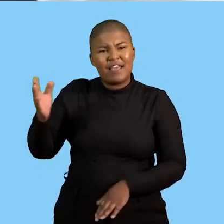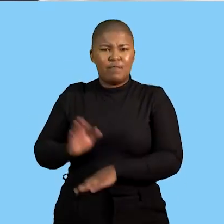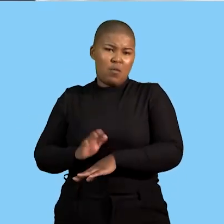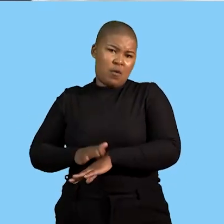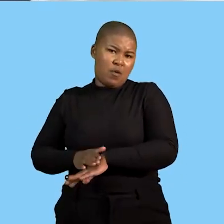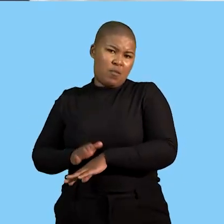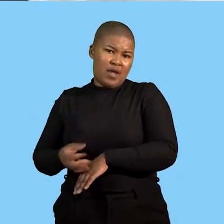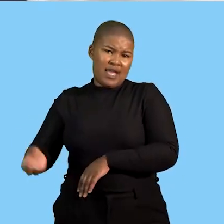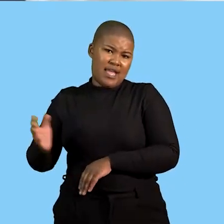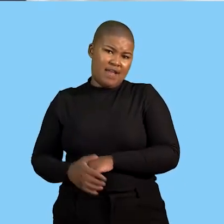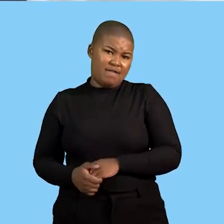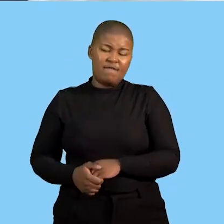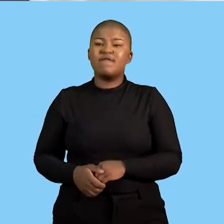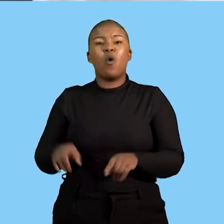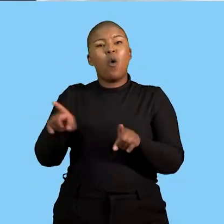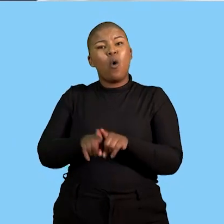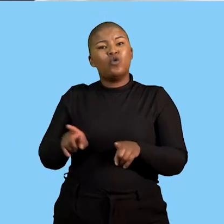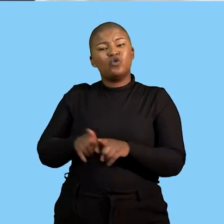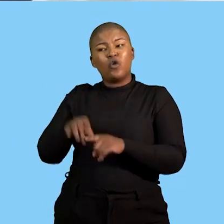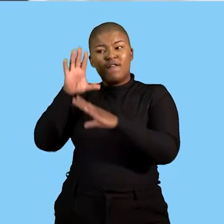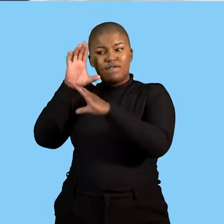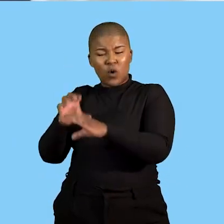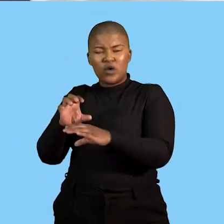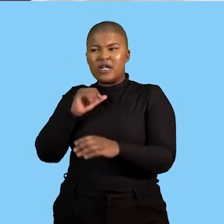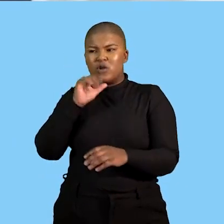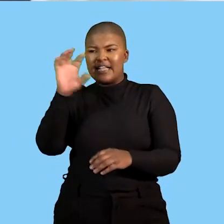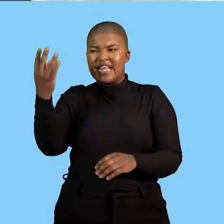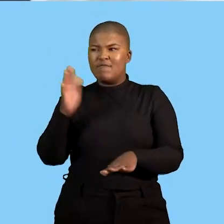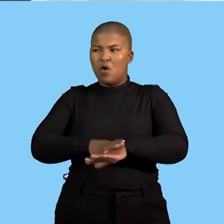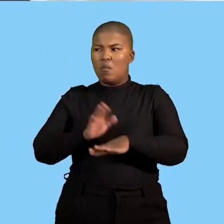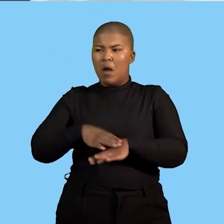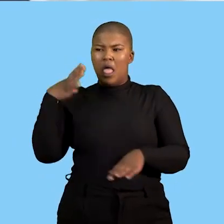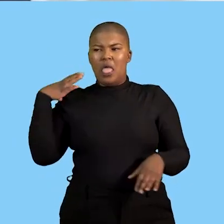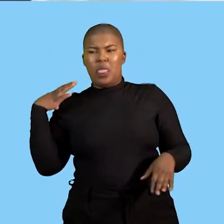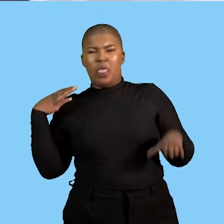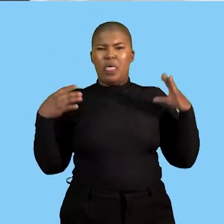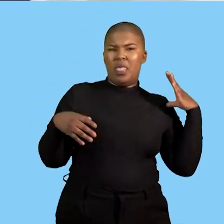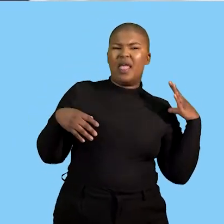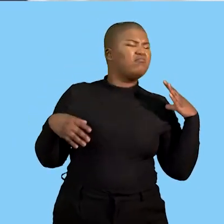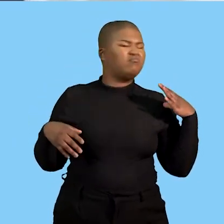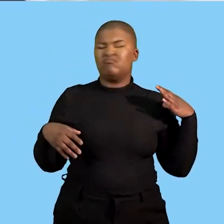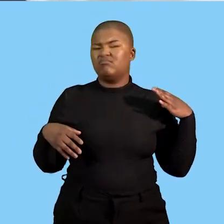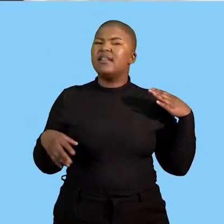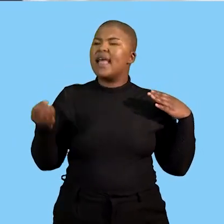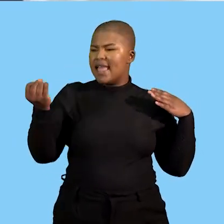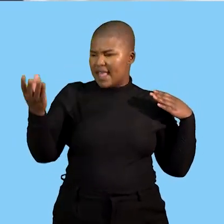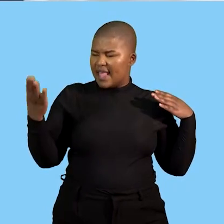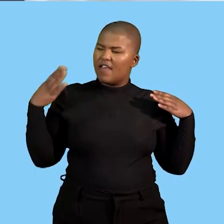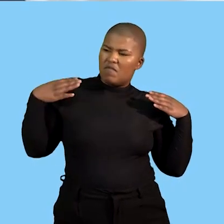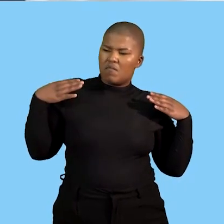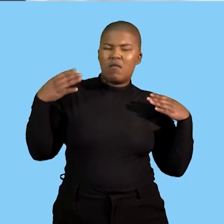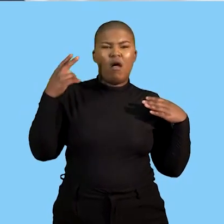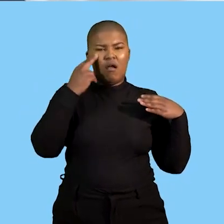in line with their abilities, meaning what they can do. Because sometimes giving a team member a task